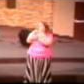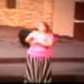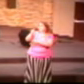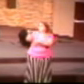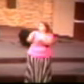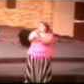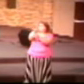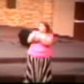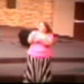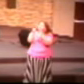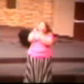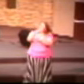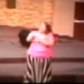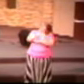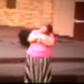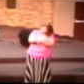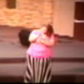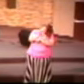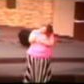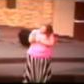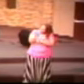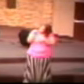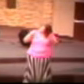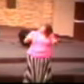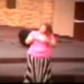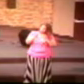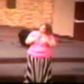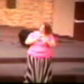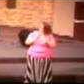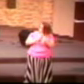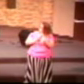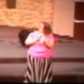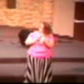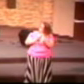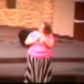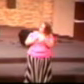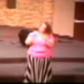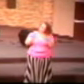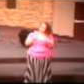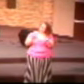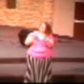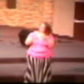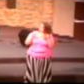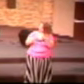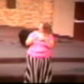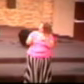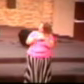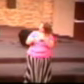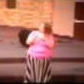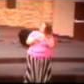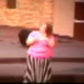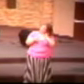specifically that they would find someone here at this church that can be family to them.